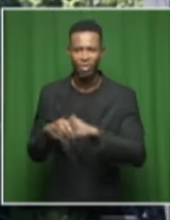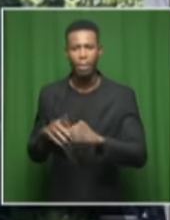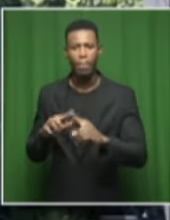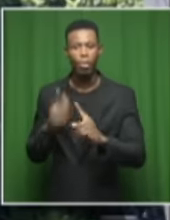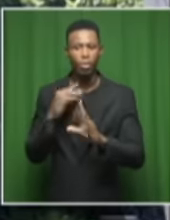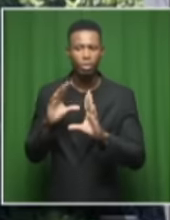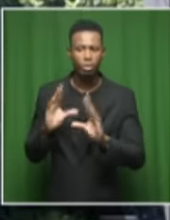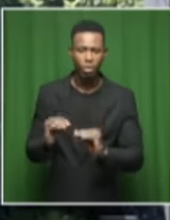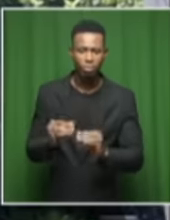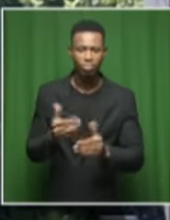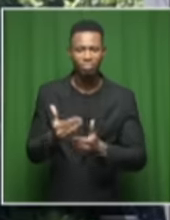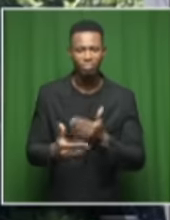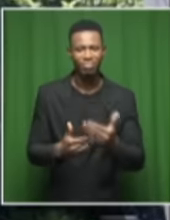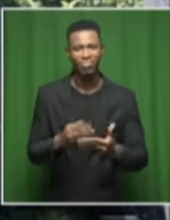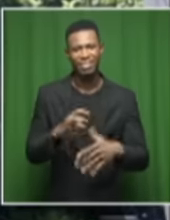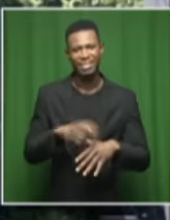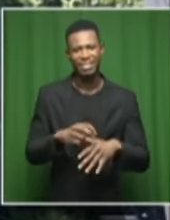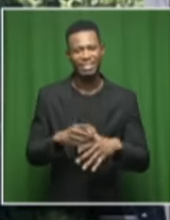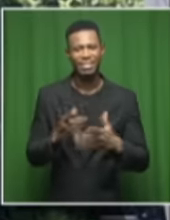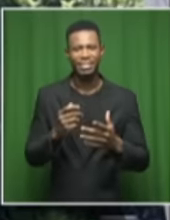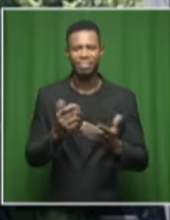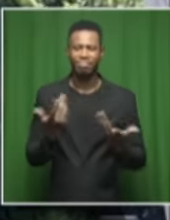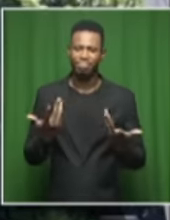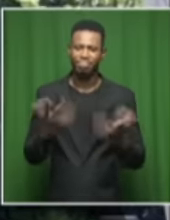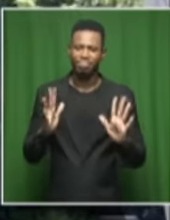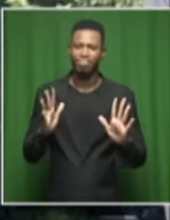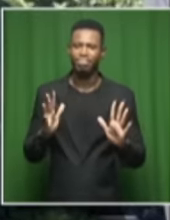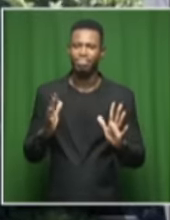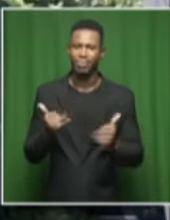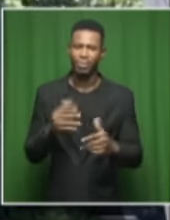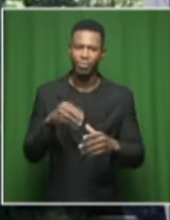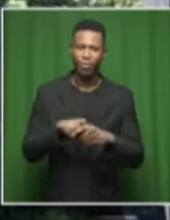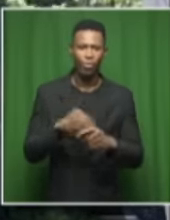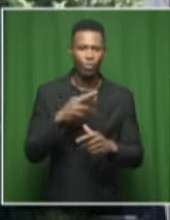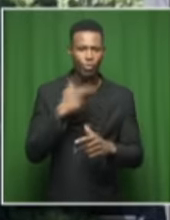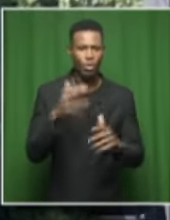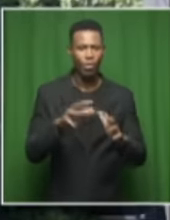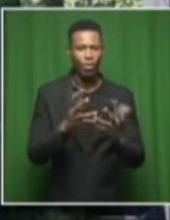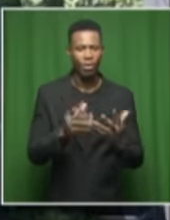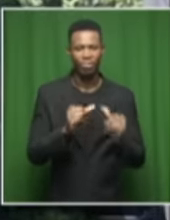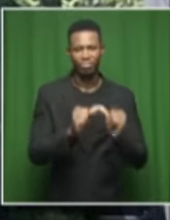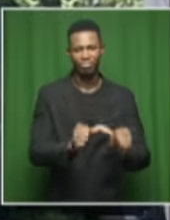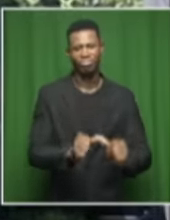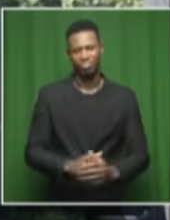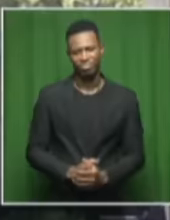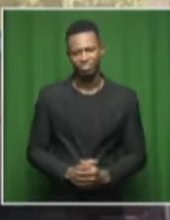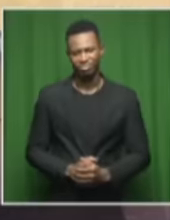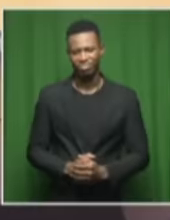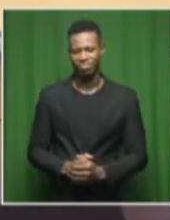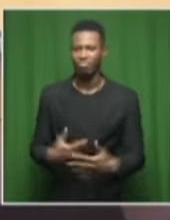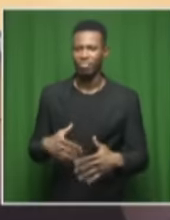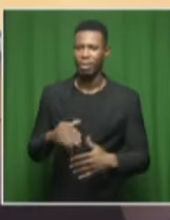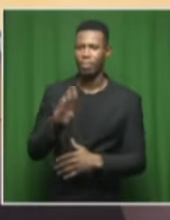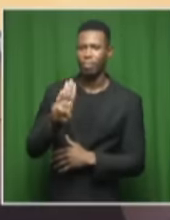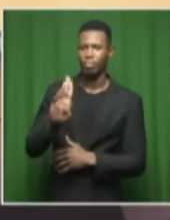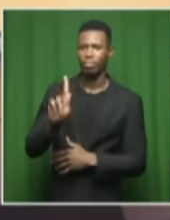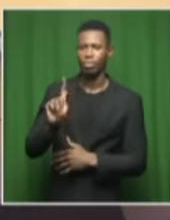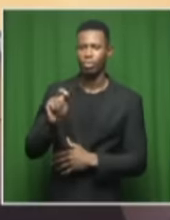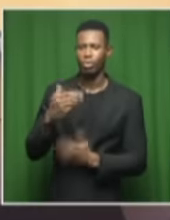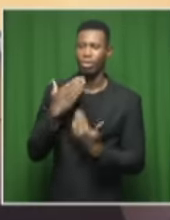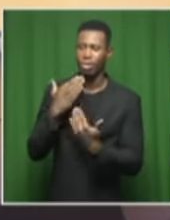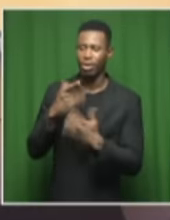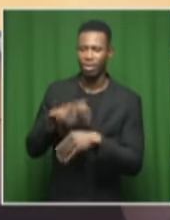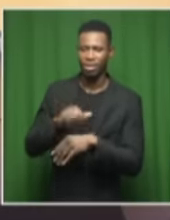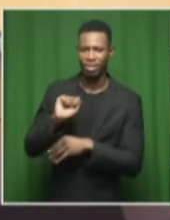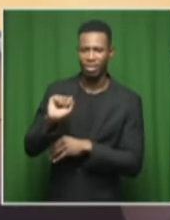so there's always a time when you need to hang up your boots and join the real world, as they say. Oh, Butch, thank you so much for your time this morning.